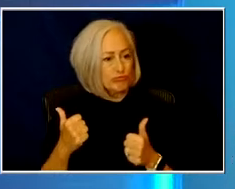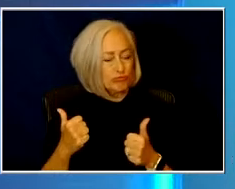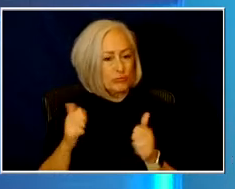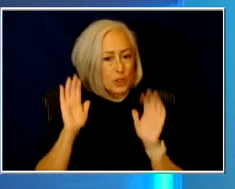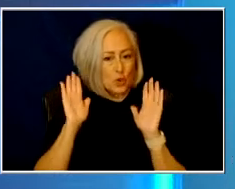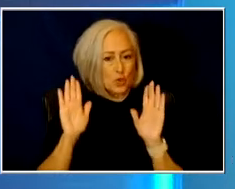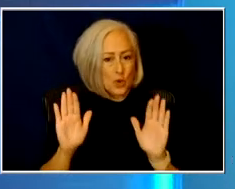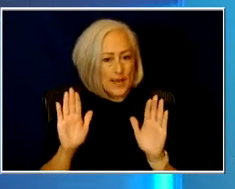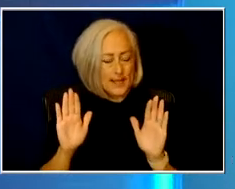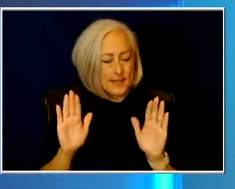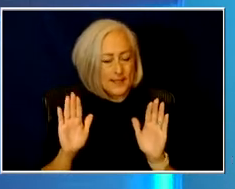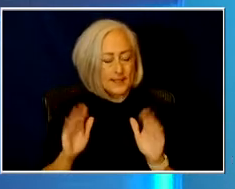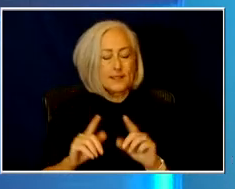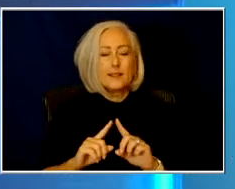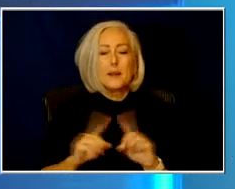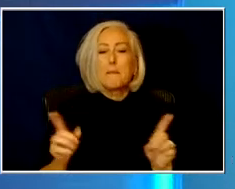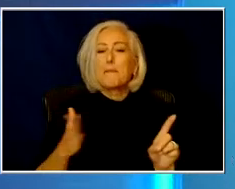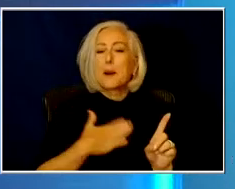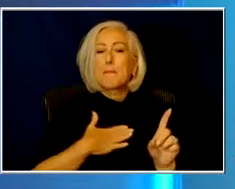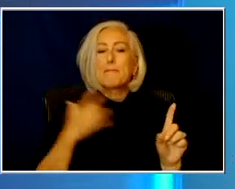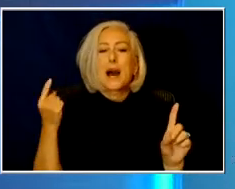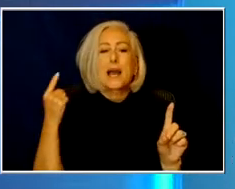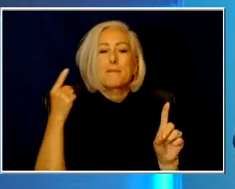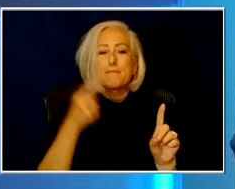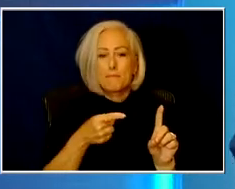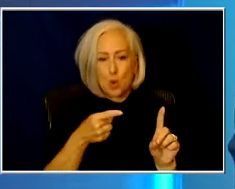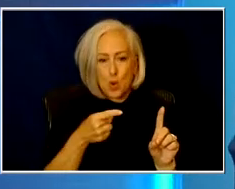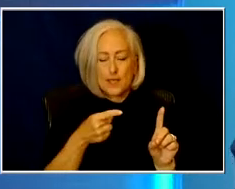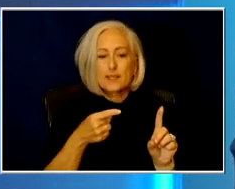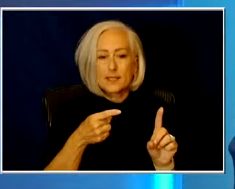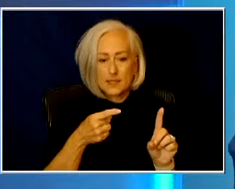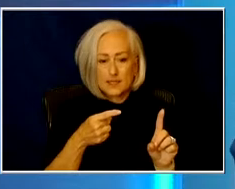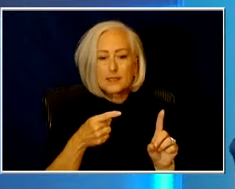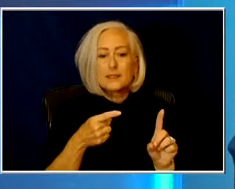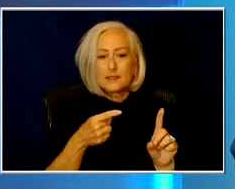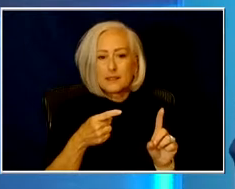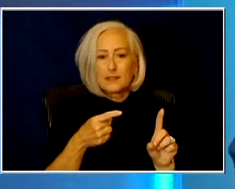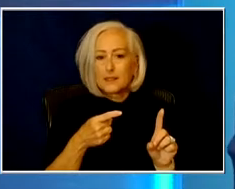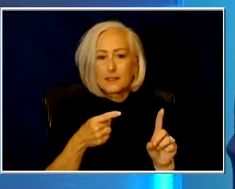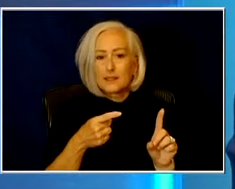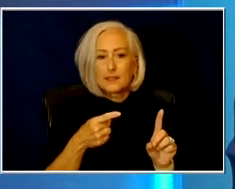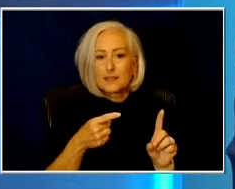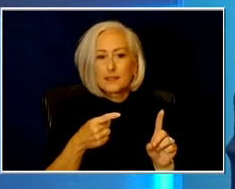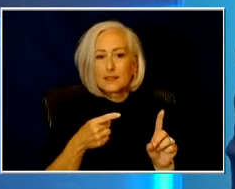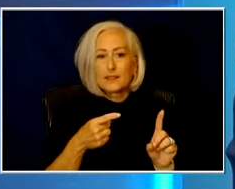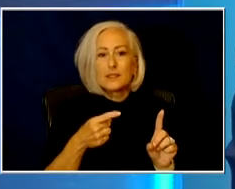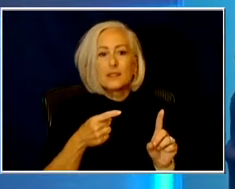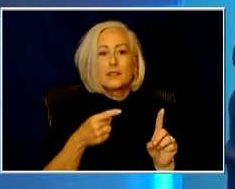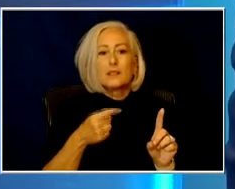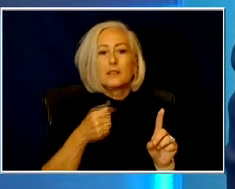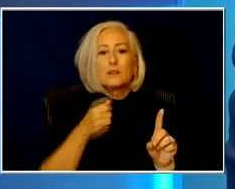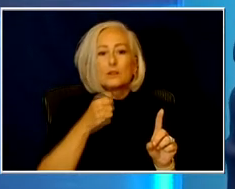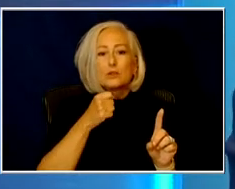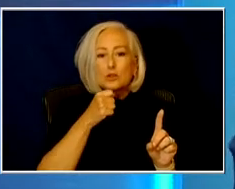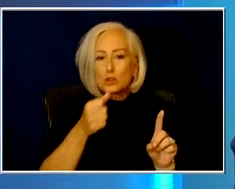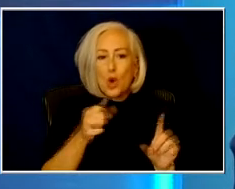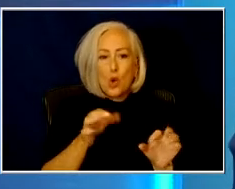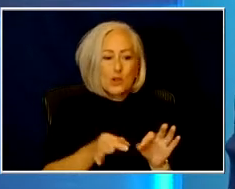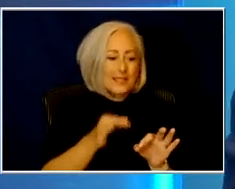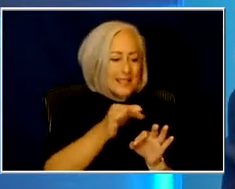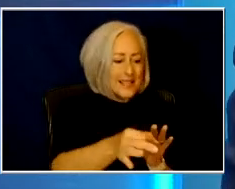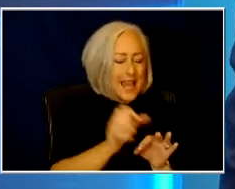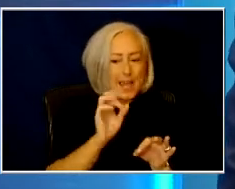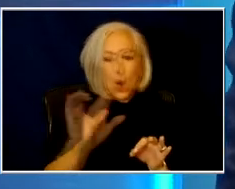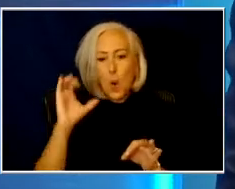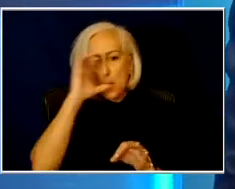point I I think Dr Pullman would not on this one too is that's not a don't use that as a reason to delay or miss or anything else